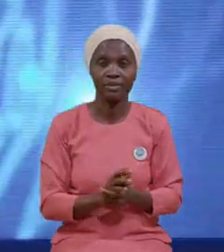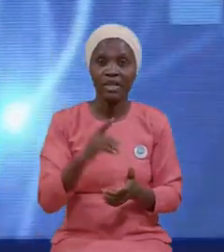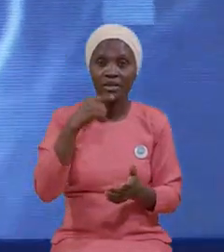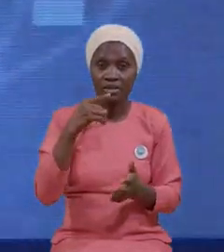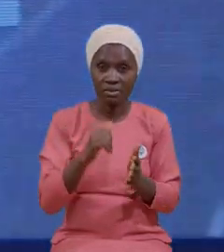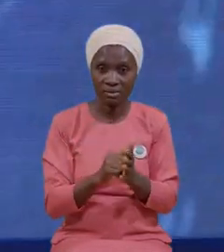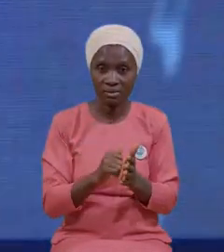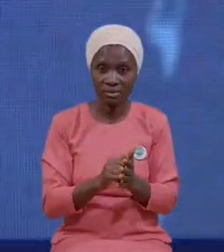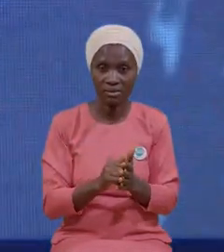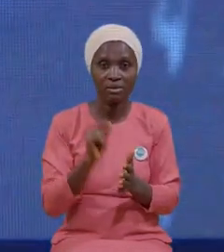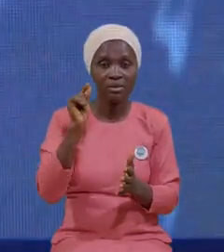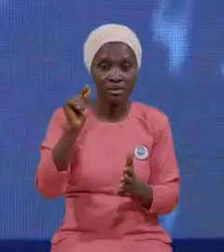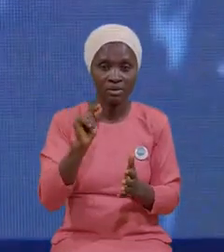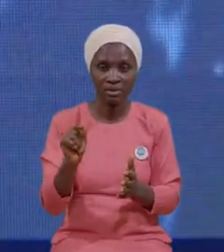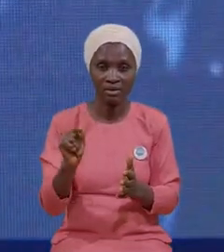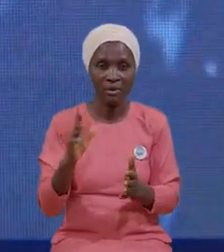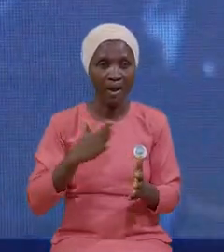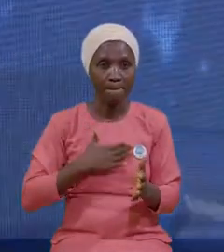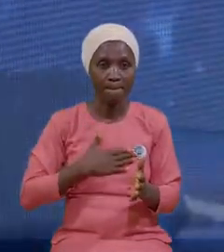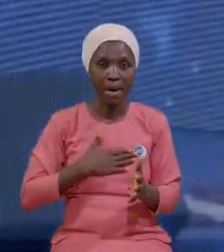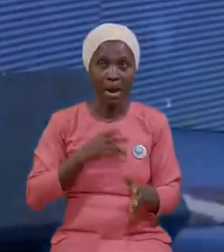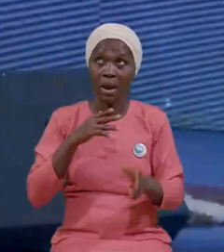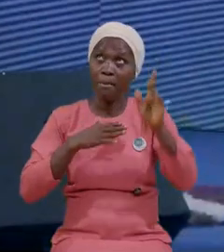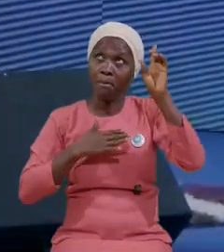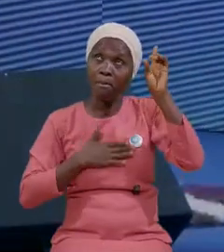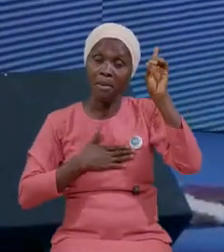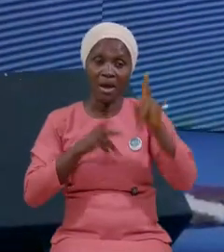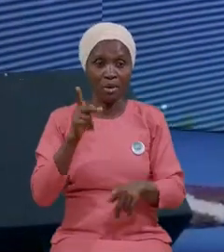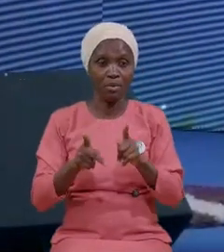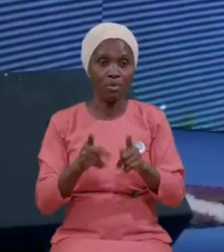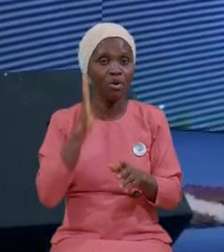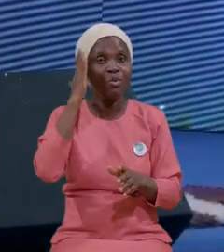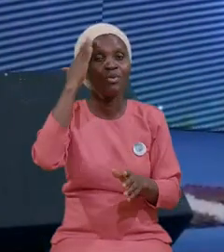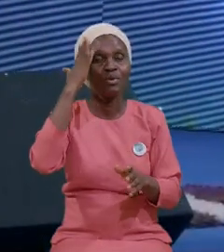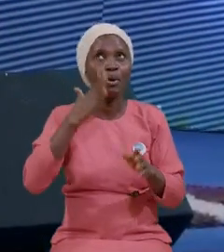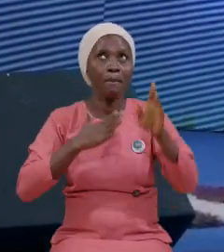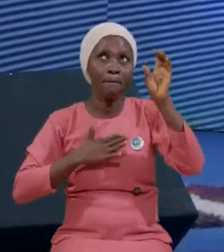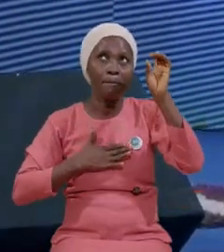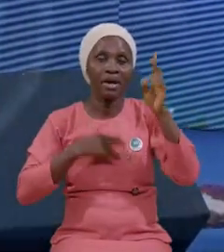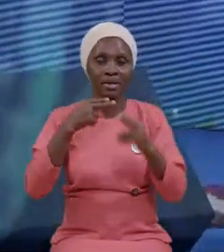therefore, my people shall know my name.